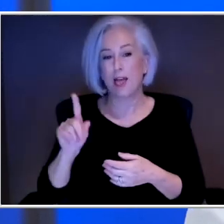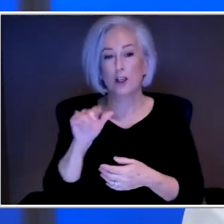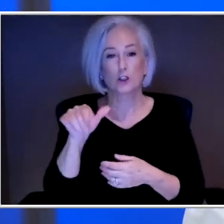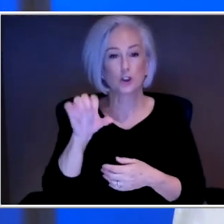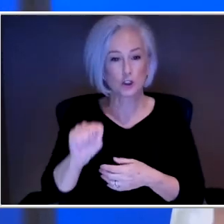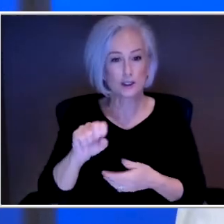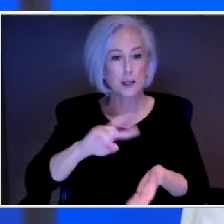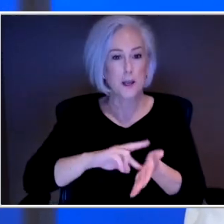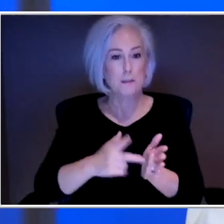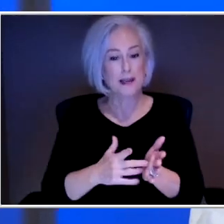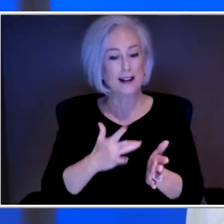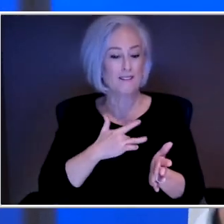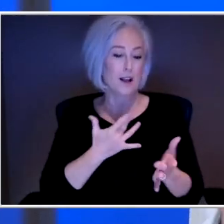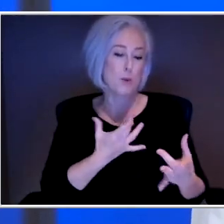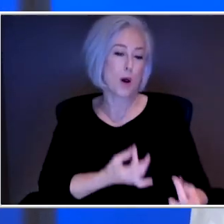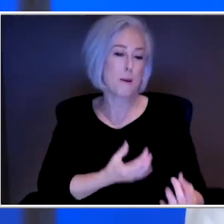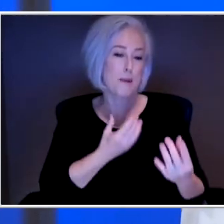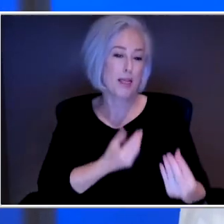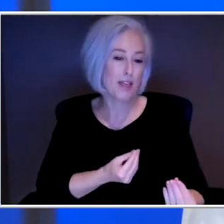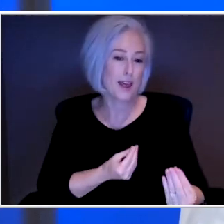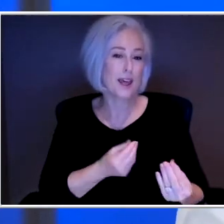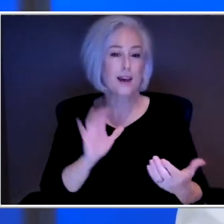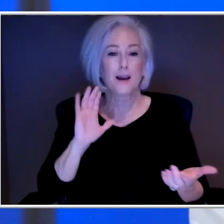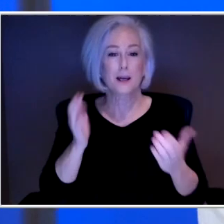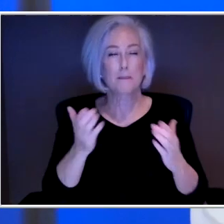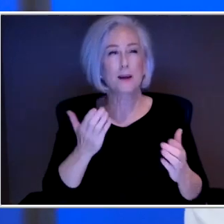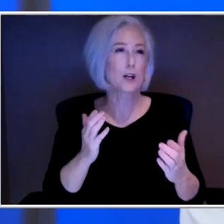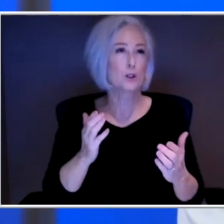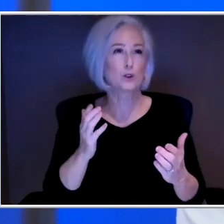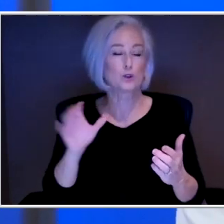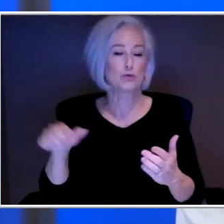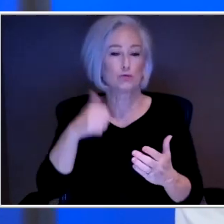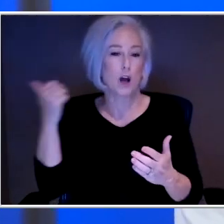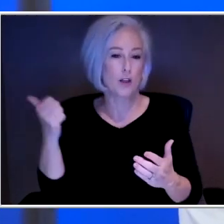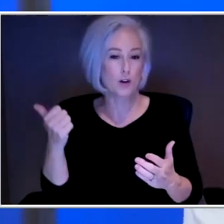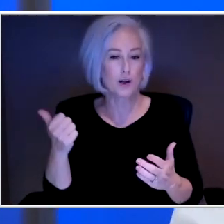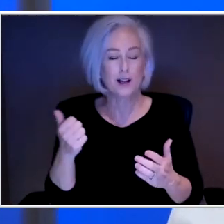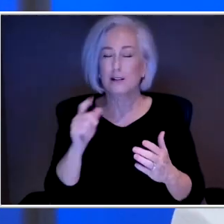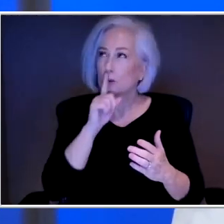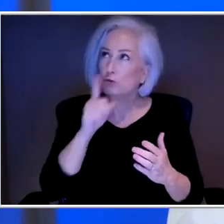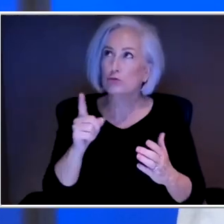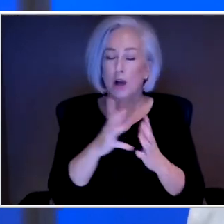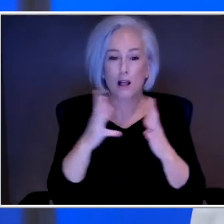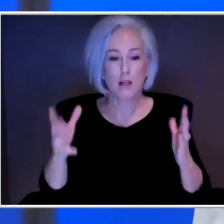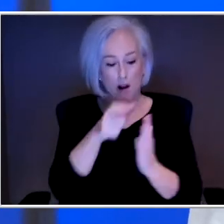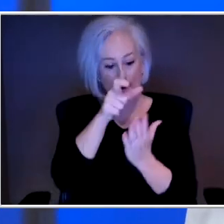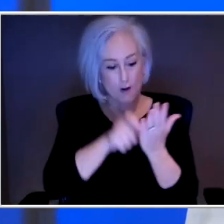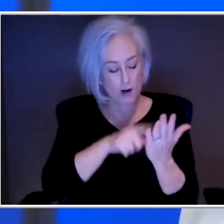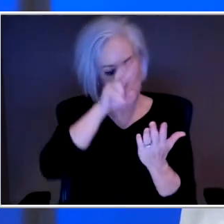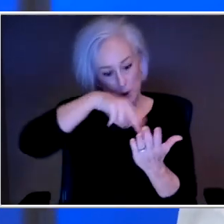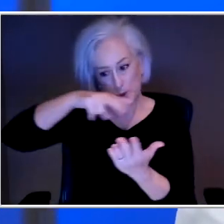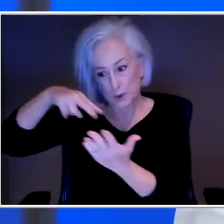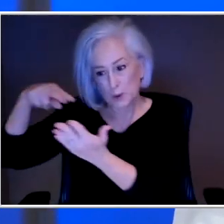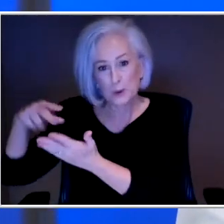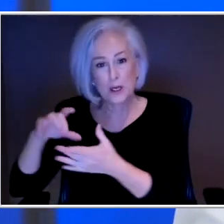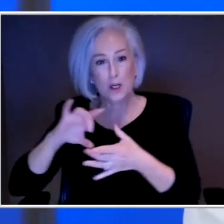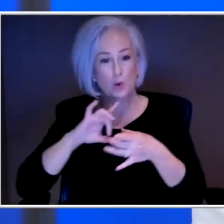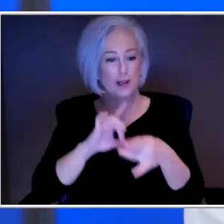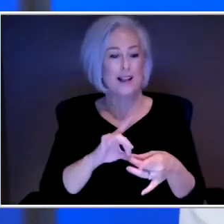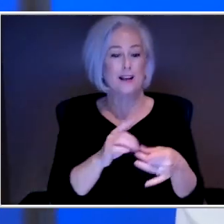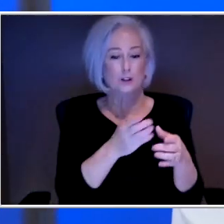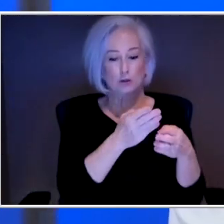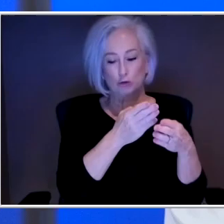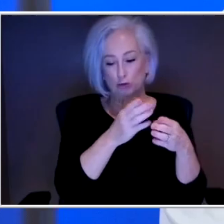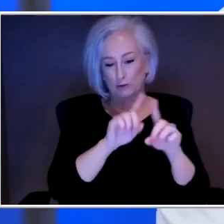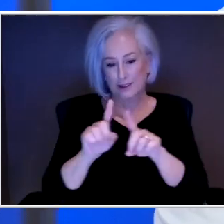empathy than they do like interconnectedness. There's a whole literature on this that kind of parses these out, but you can think of them as psychedelic adjacent or in that